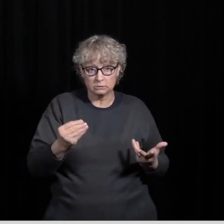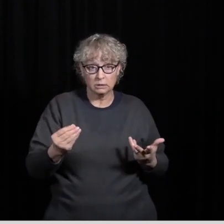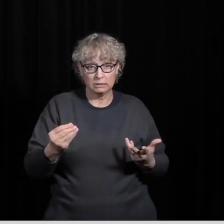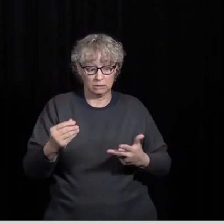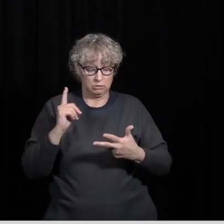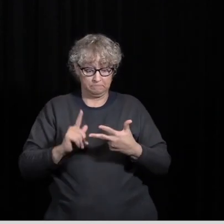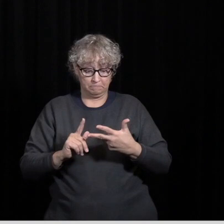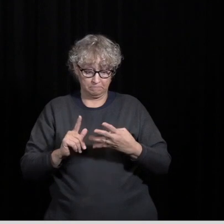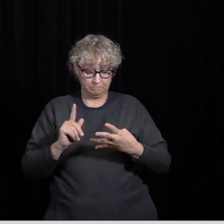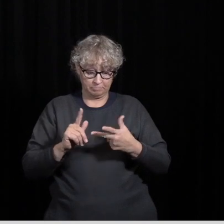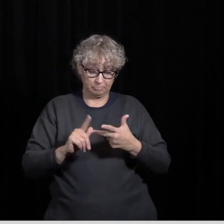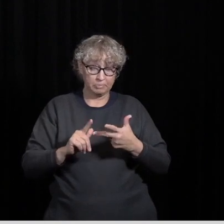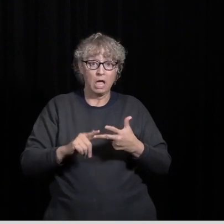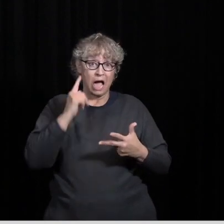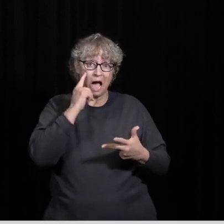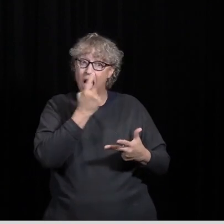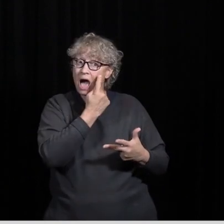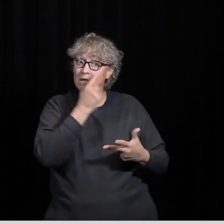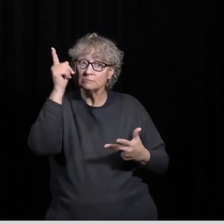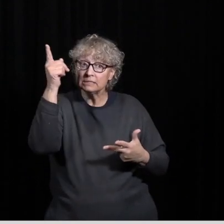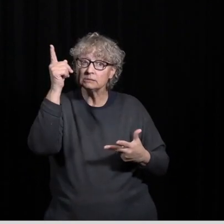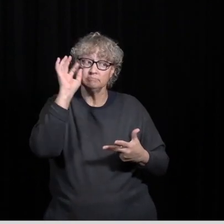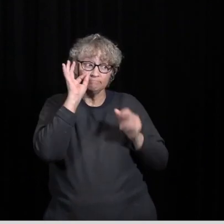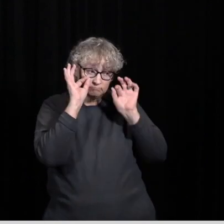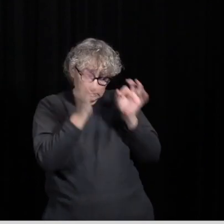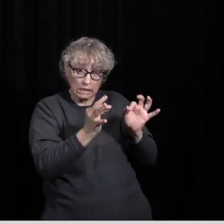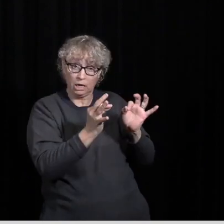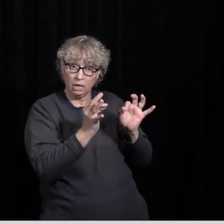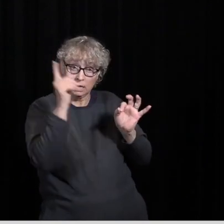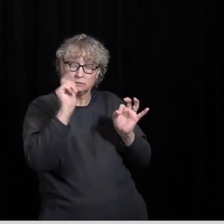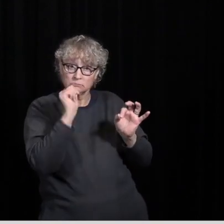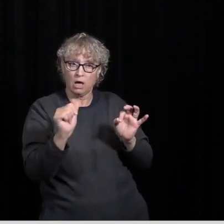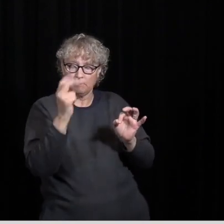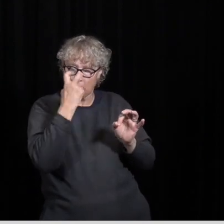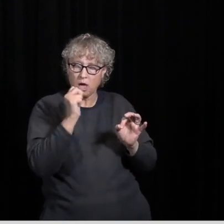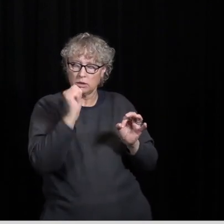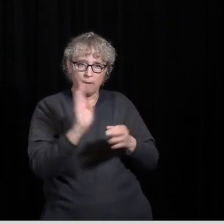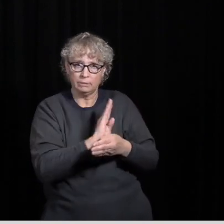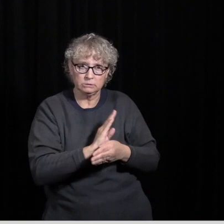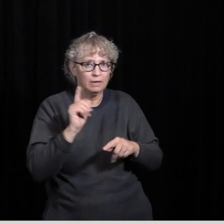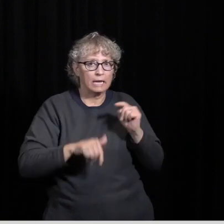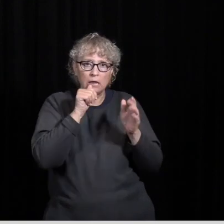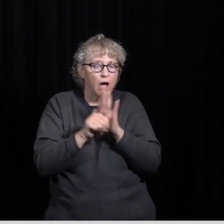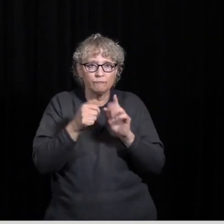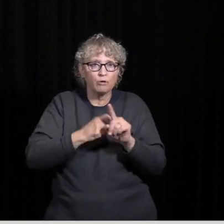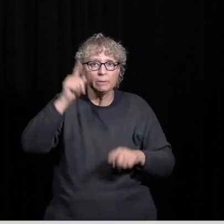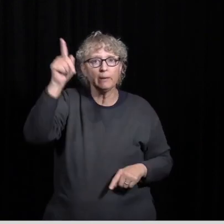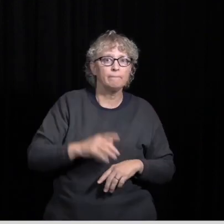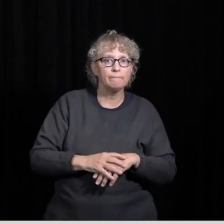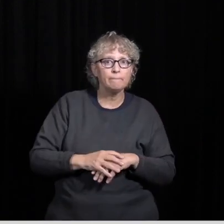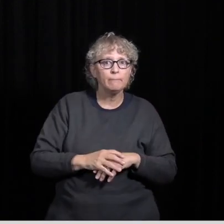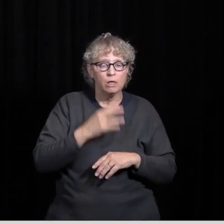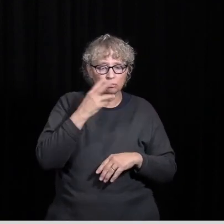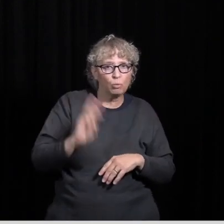Like, God sees what's going on. He's not blind. He's not busy. He looks. He's not, you can't hide from him. The wicked guy